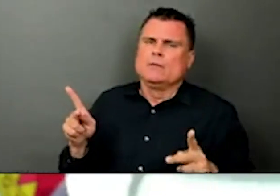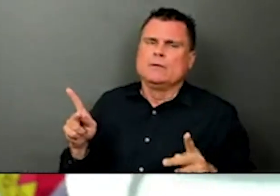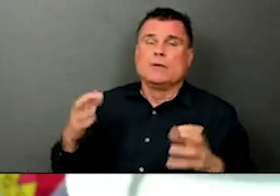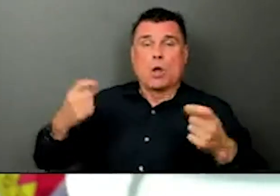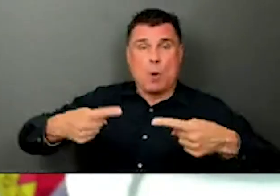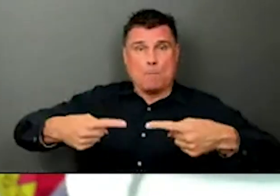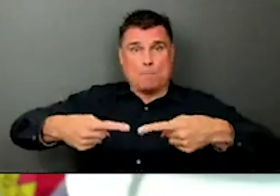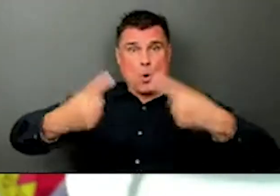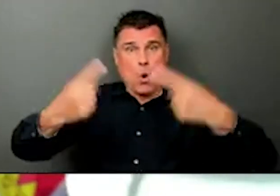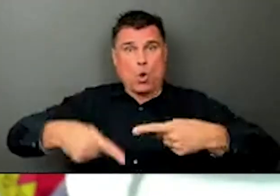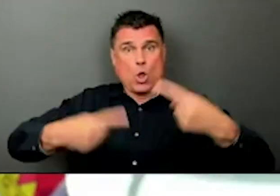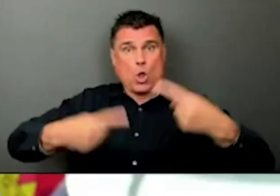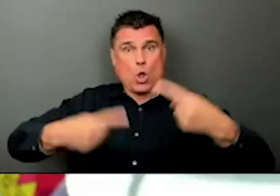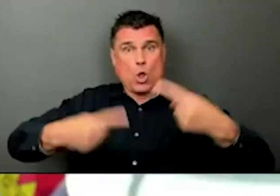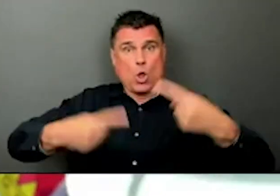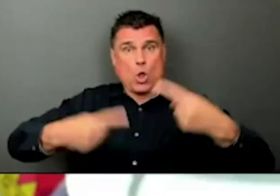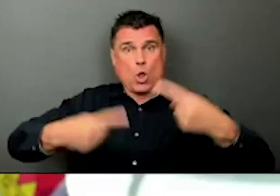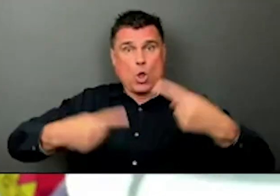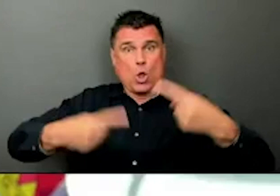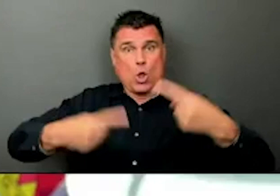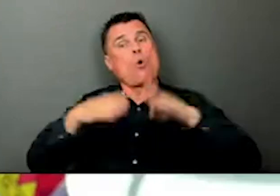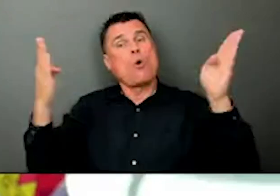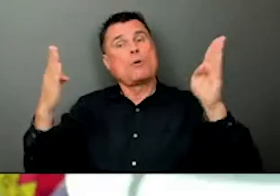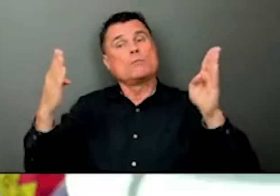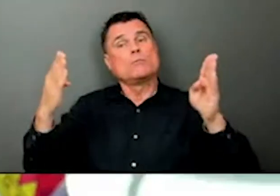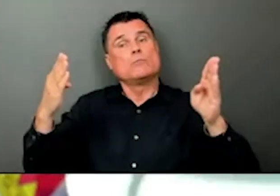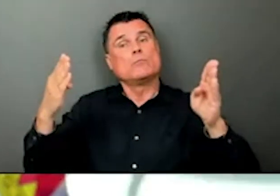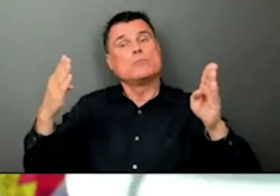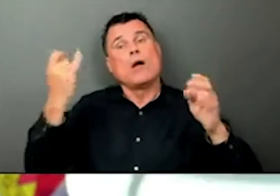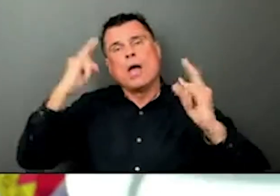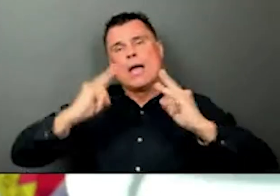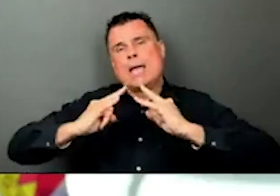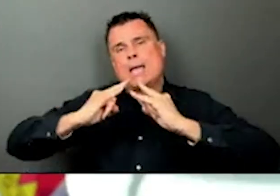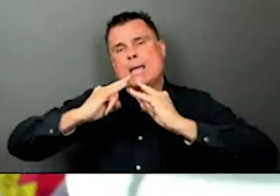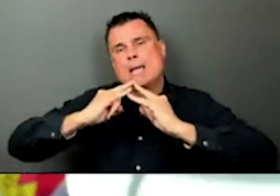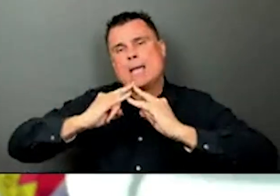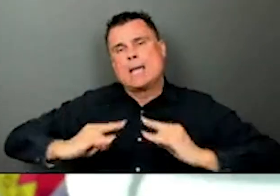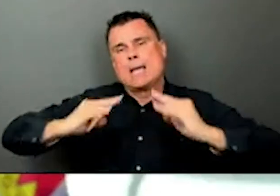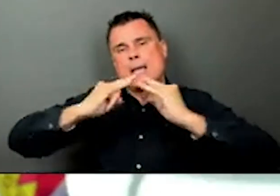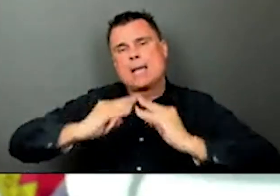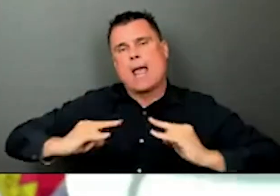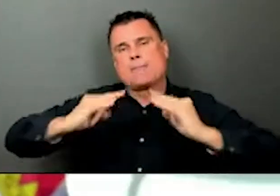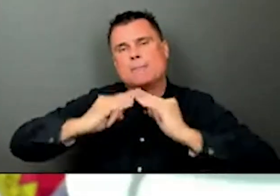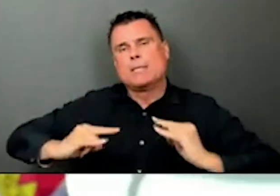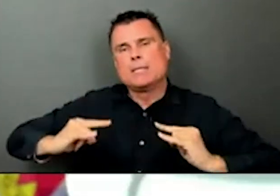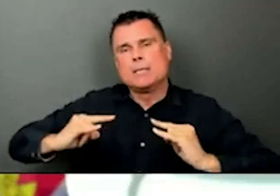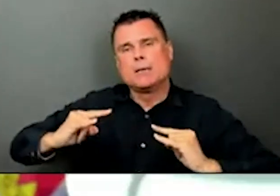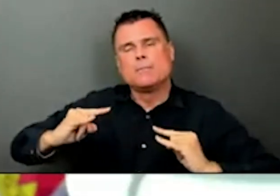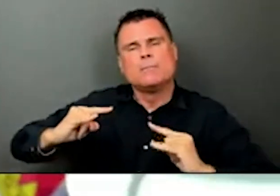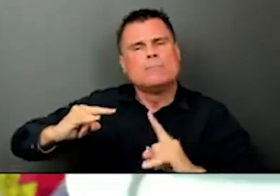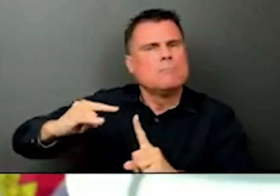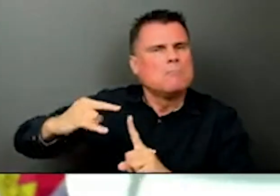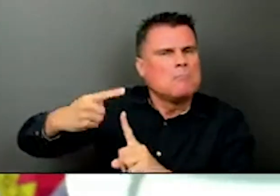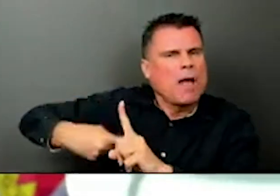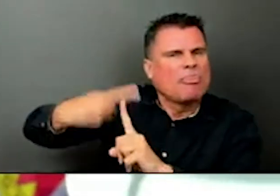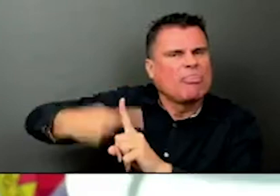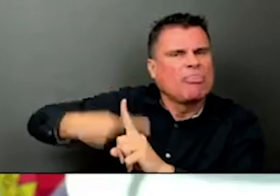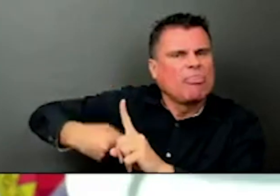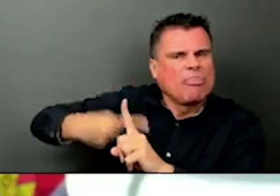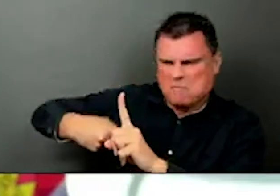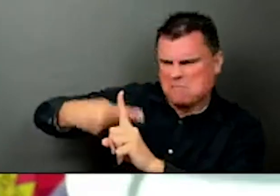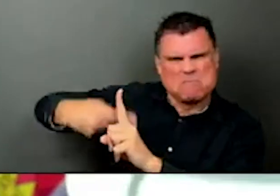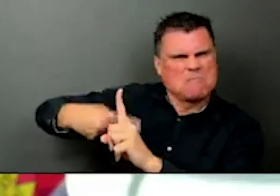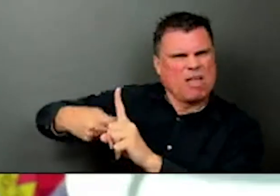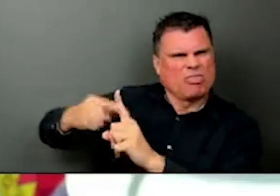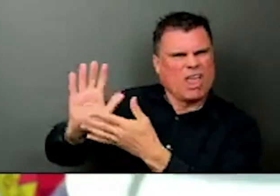in their jurisdiction, but obviously public health have the lobby for what they think is right and safe. What is